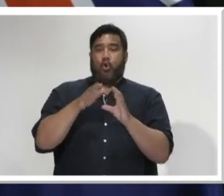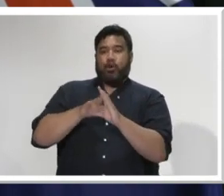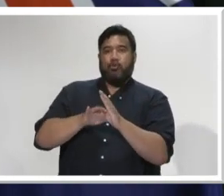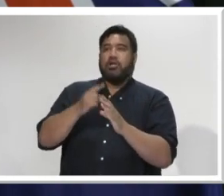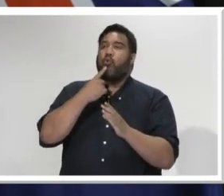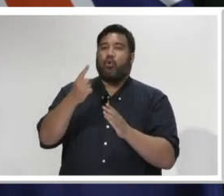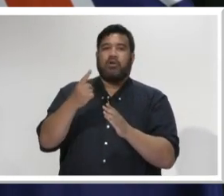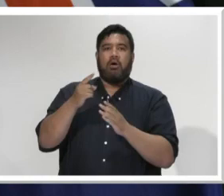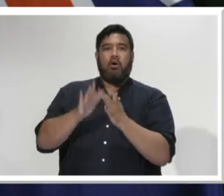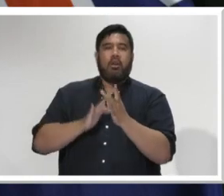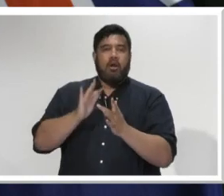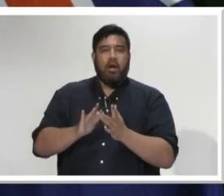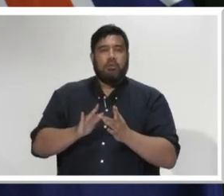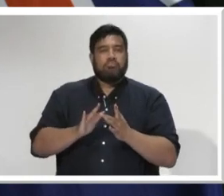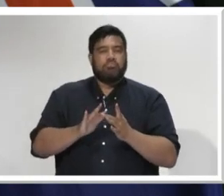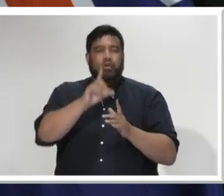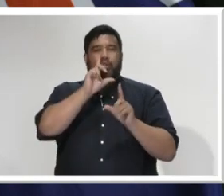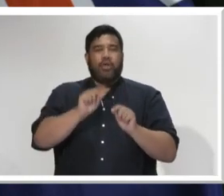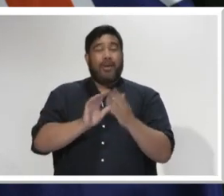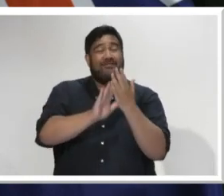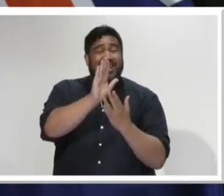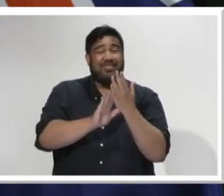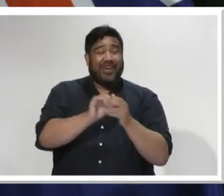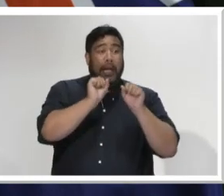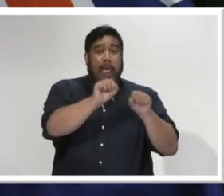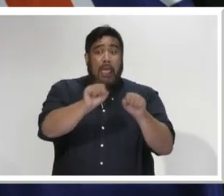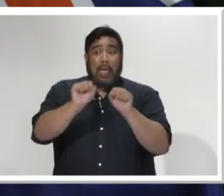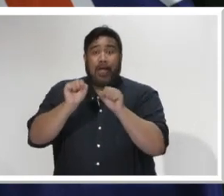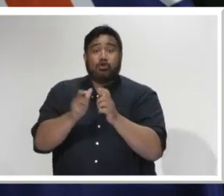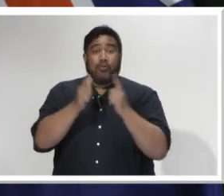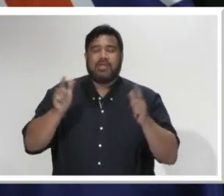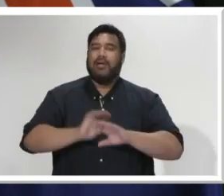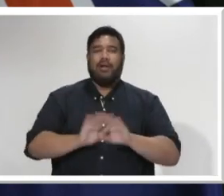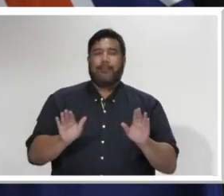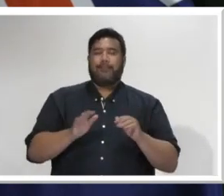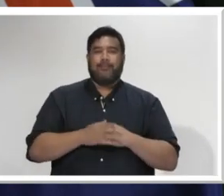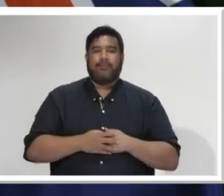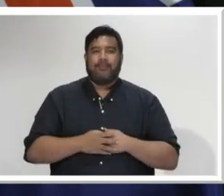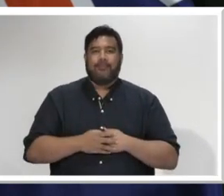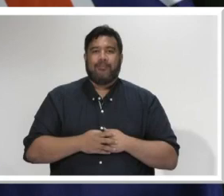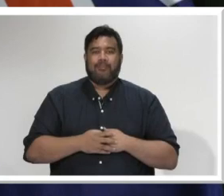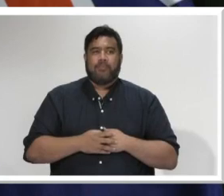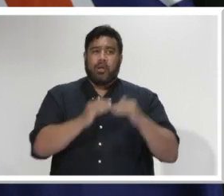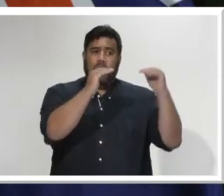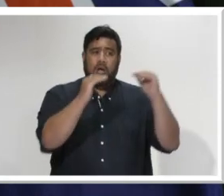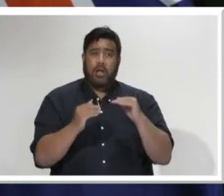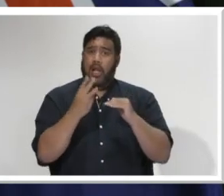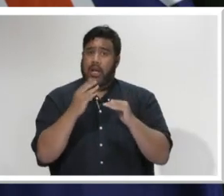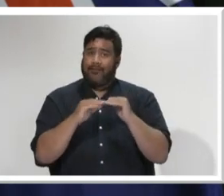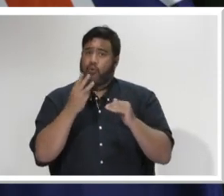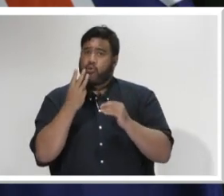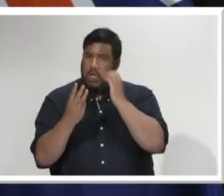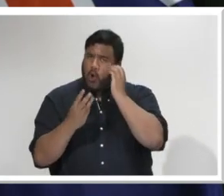of responsibility that comes with reopening many businesses in this way, and it isn't without risk. We've consulted with